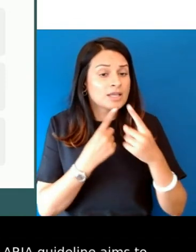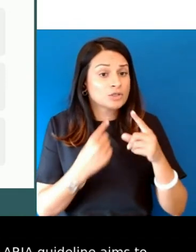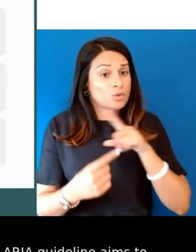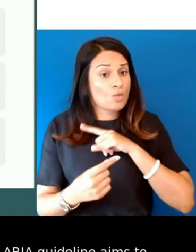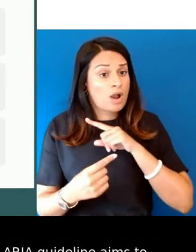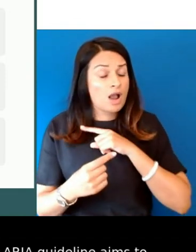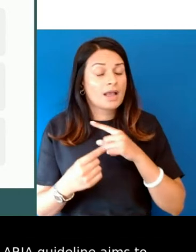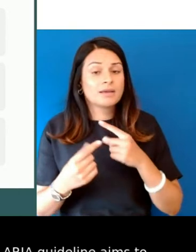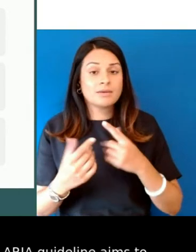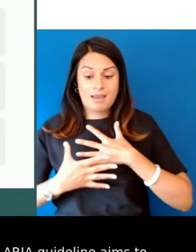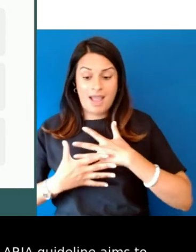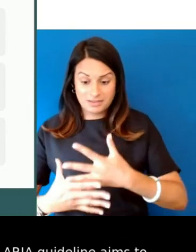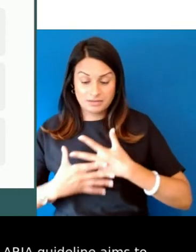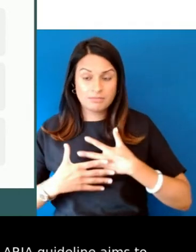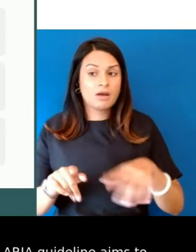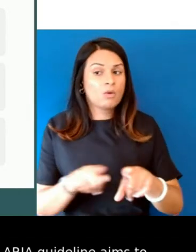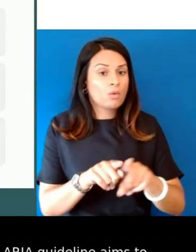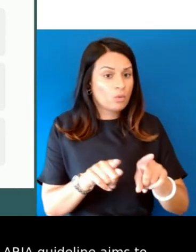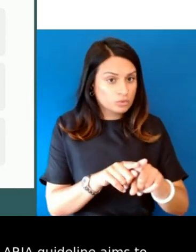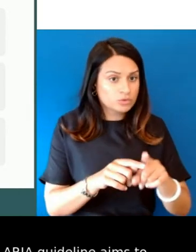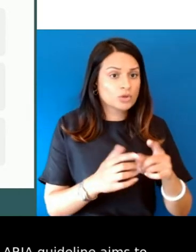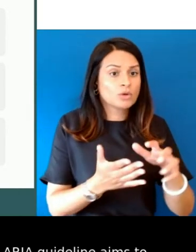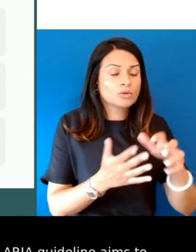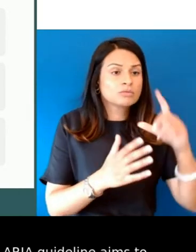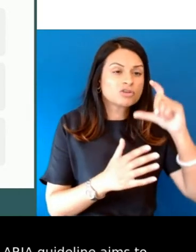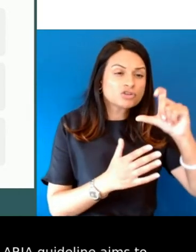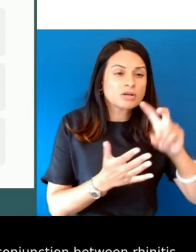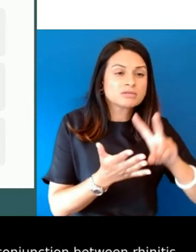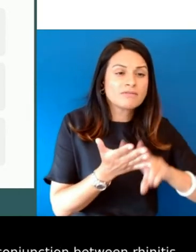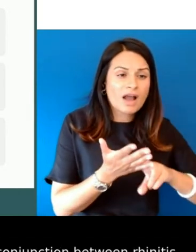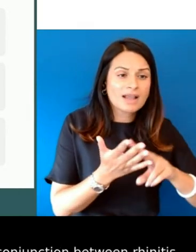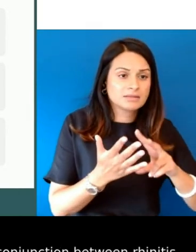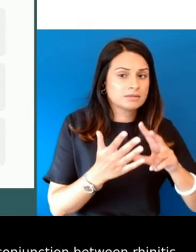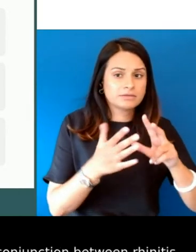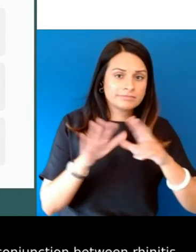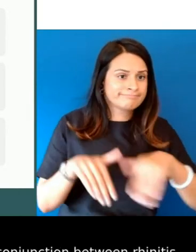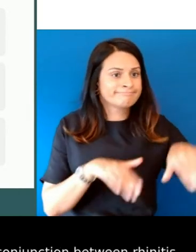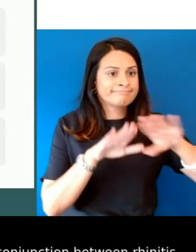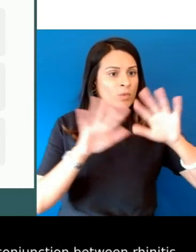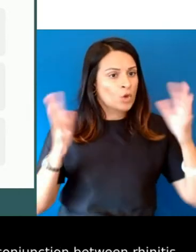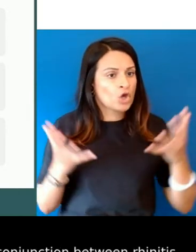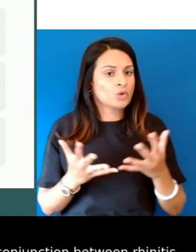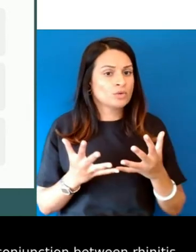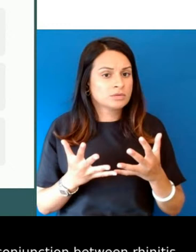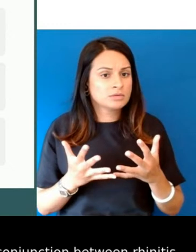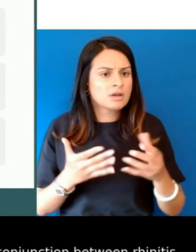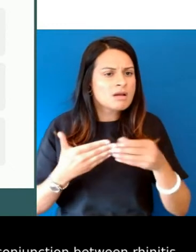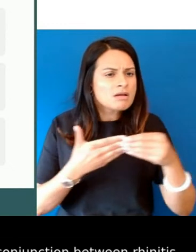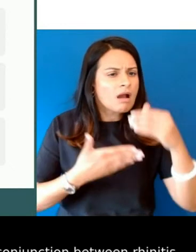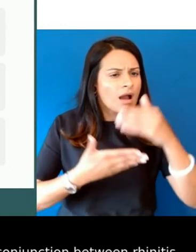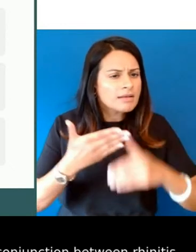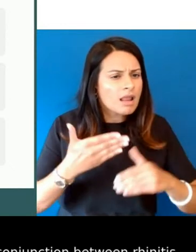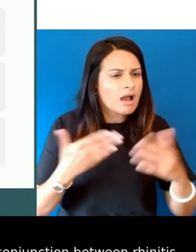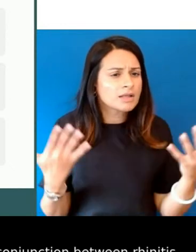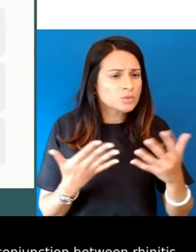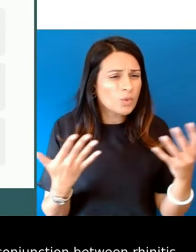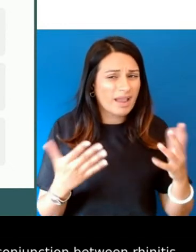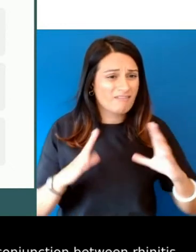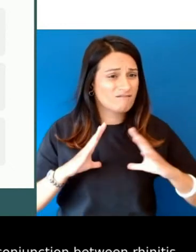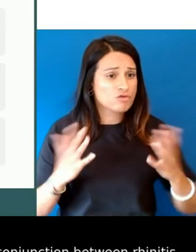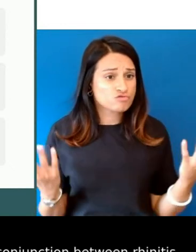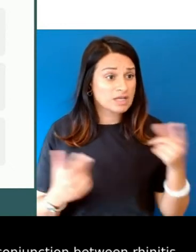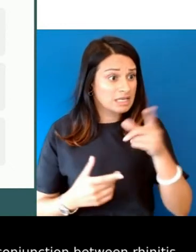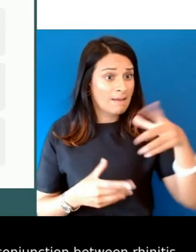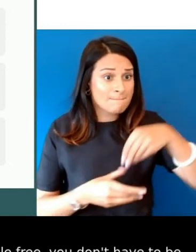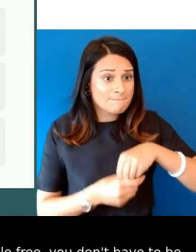worldwide and looking at the guidelines these are all available free you don't have to be a member to look at these any of these